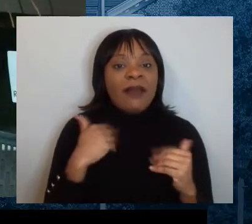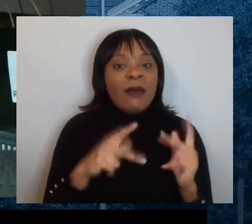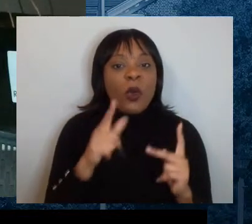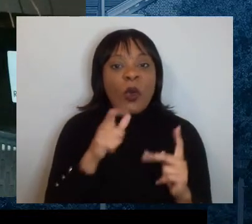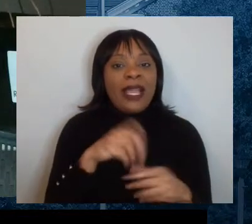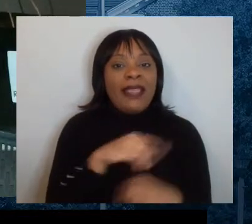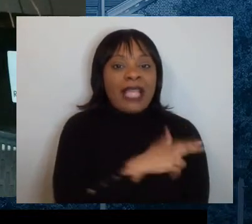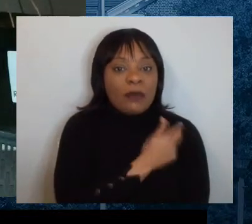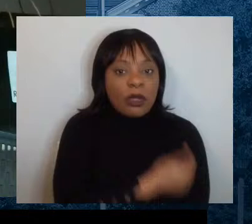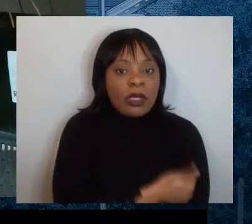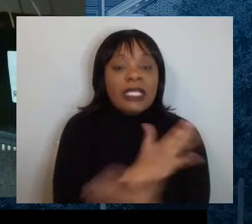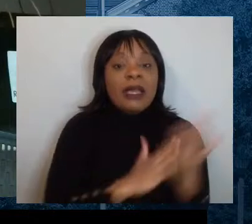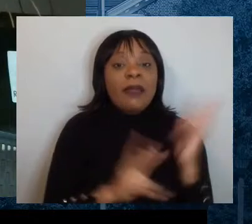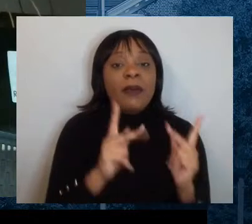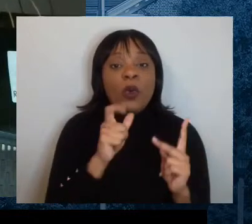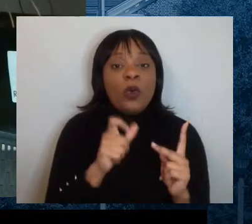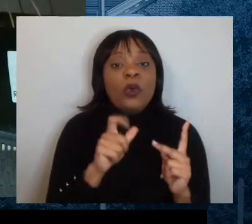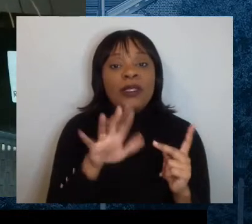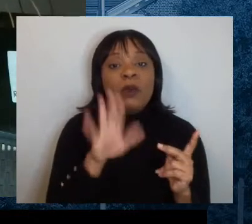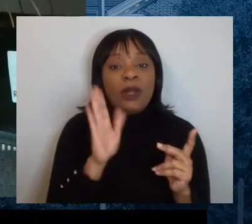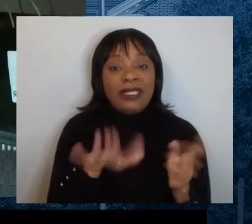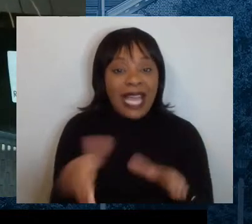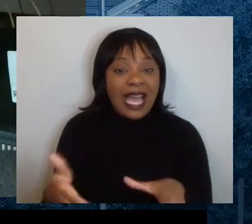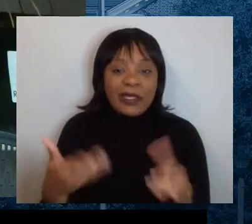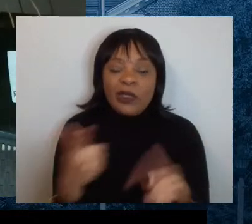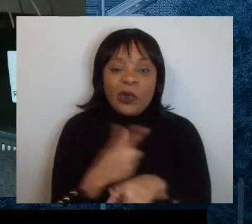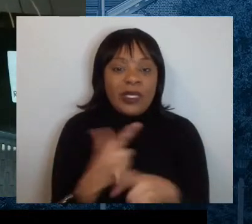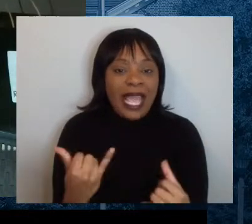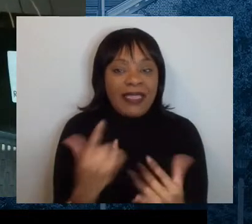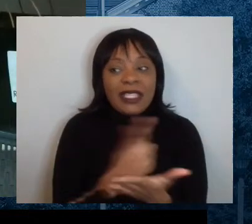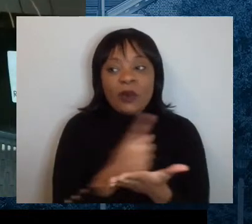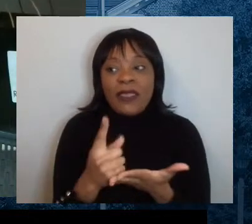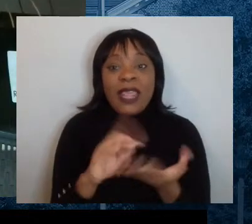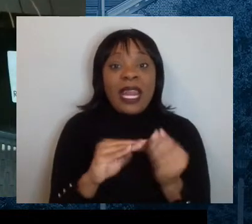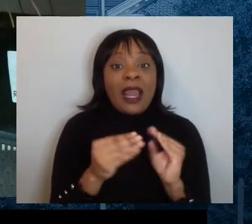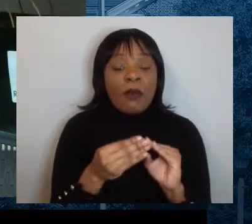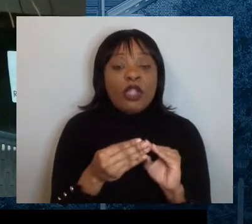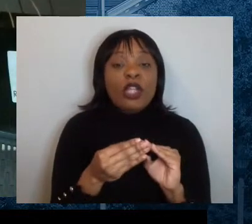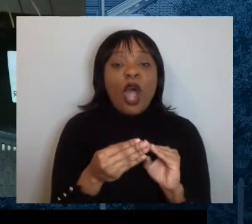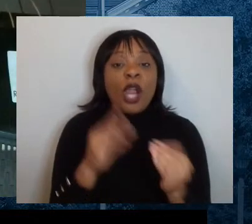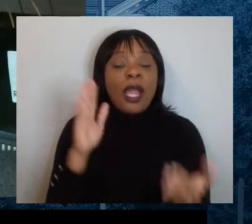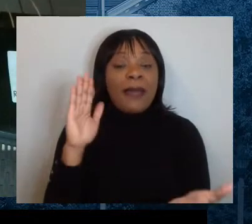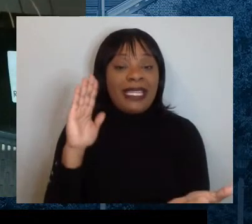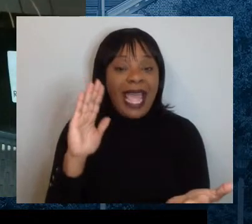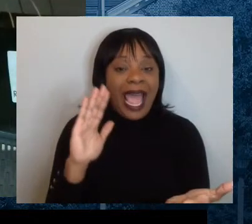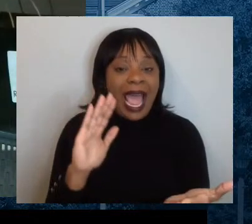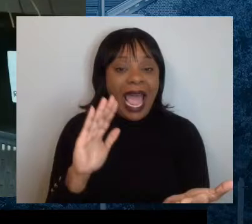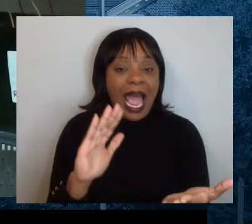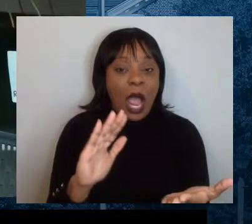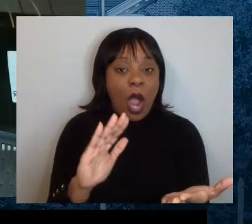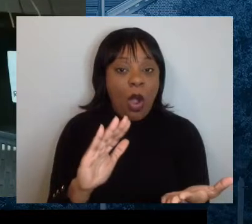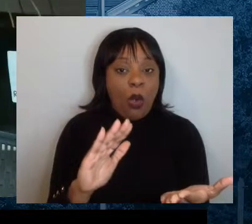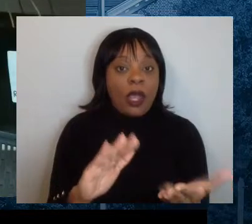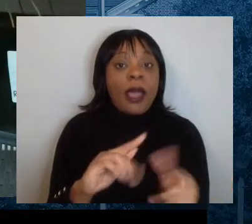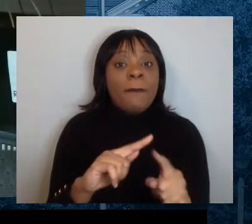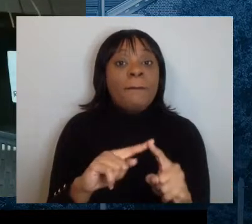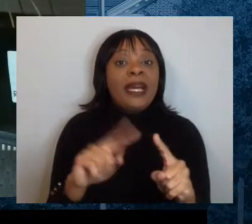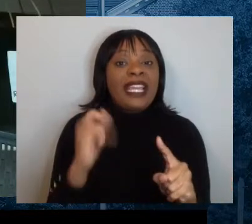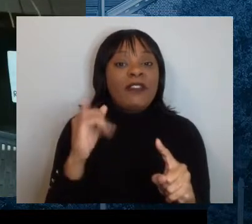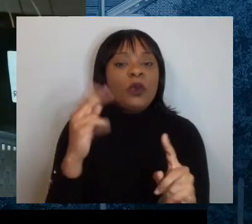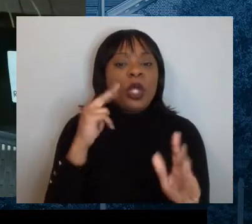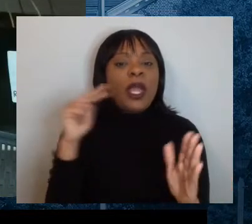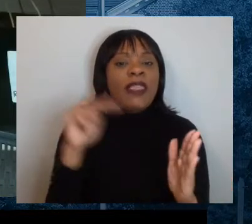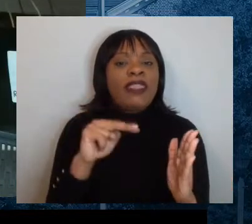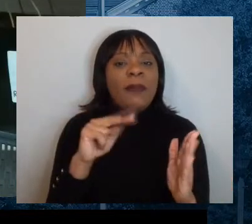whose lives will be lost this day, this week. The numbers are coming down, way down. But if you look at the folks that are testing positive,